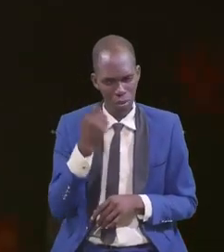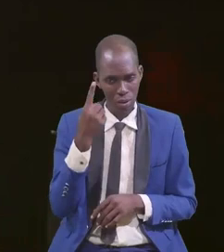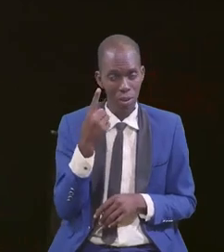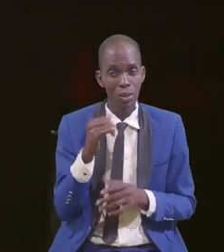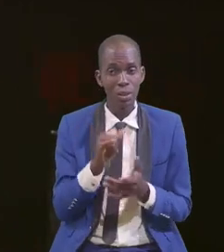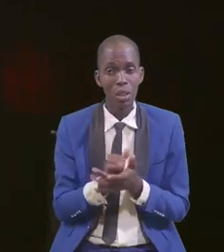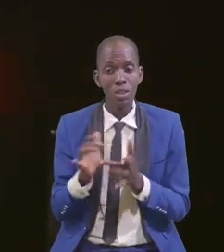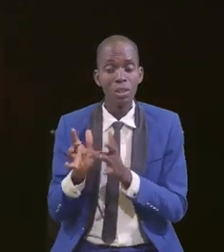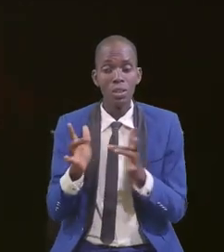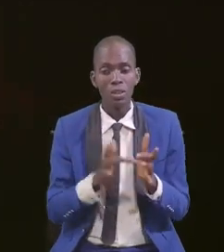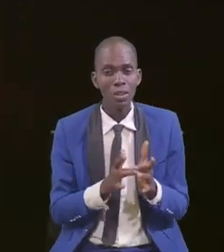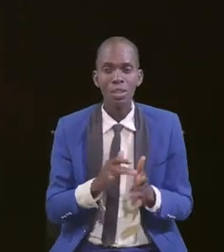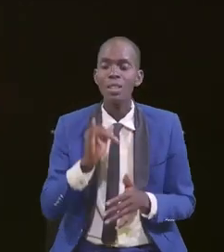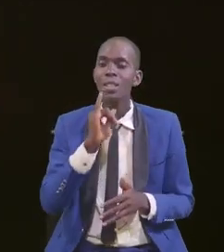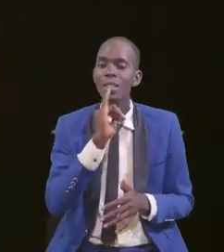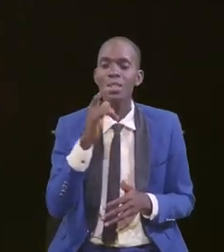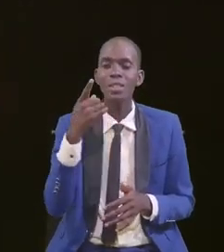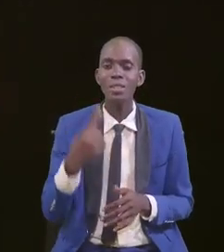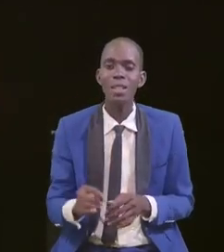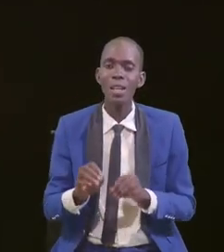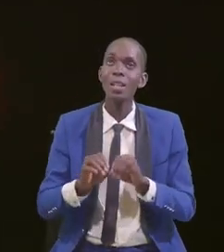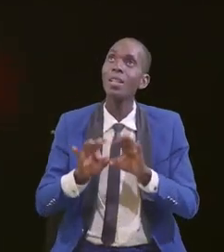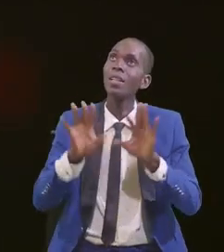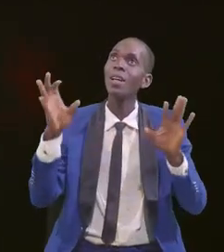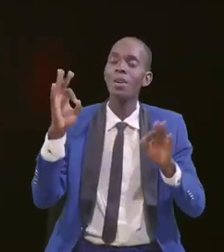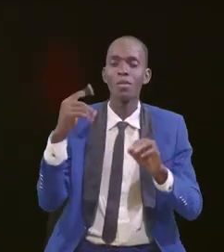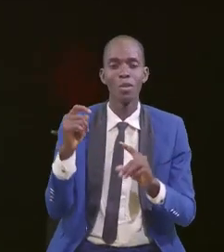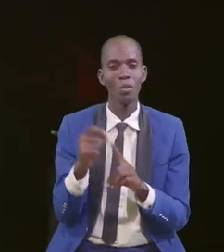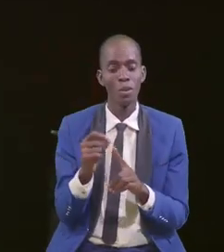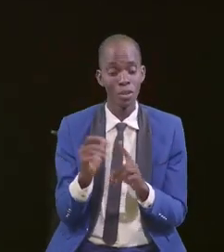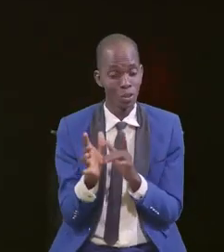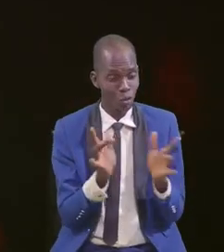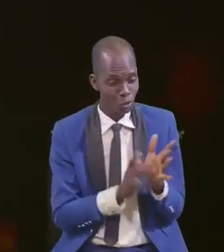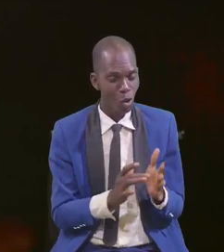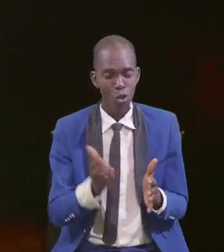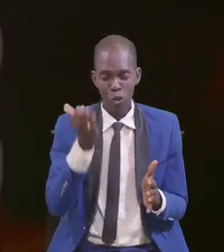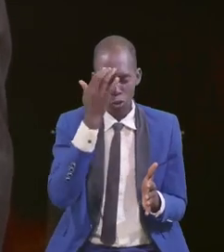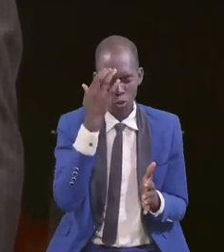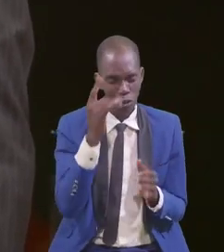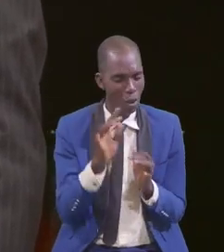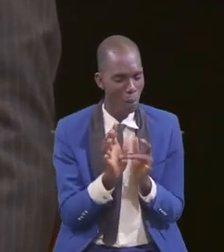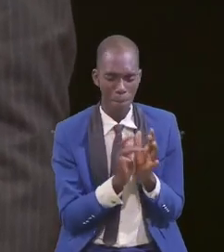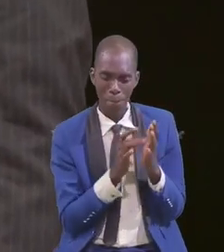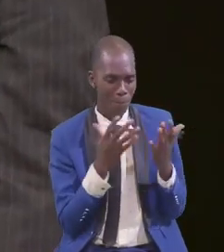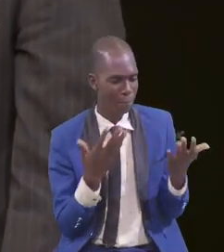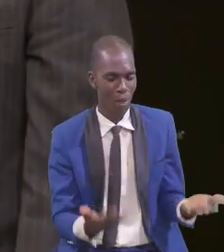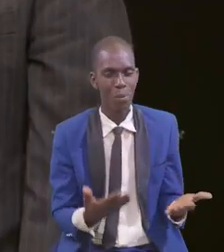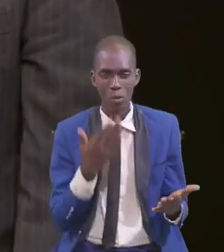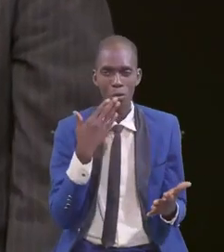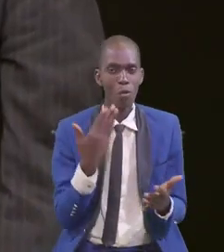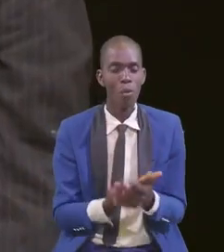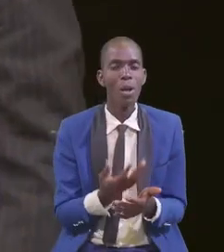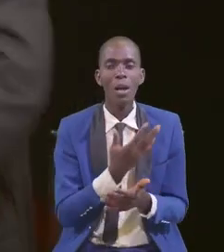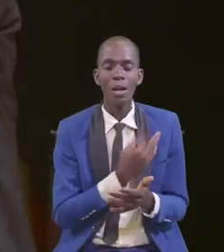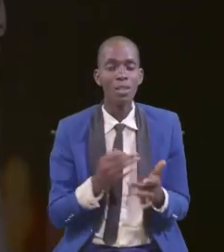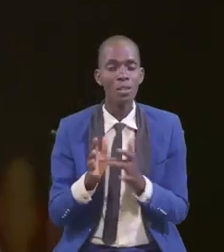Jesus, the light of the world. He quotes the Bible from the angle of being the light of